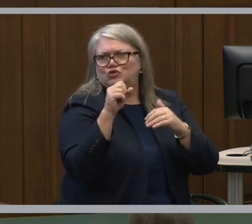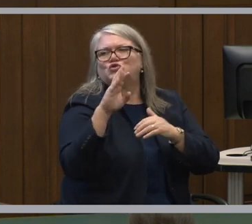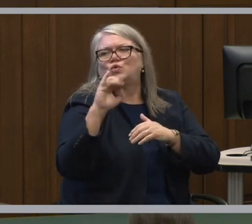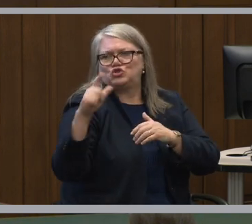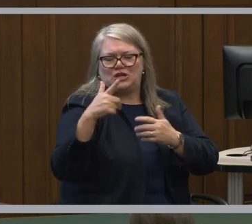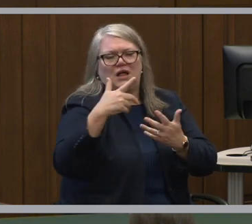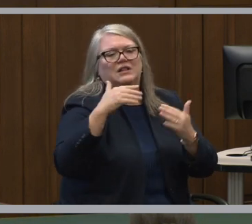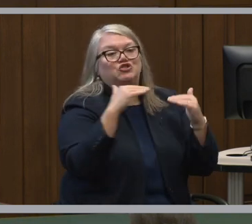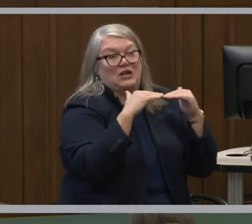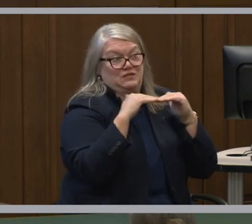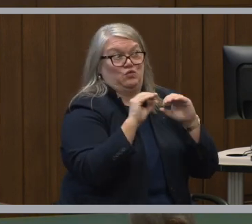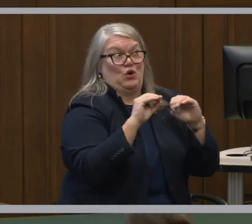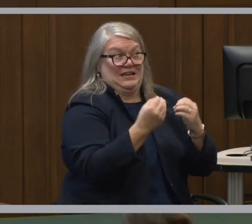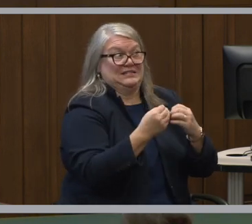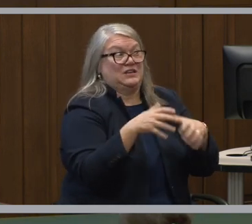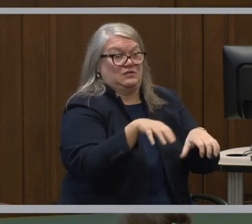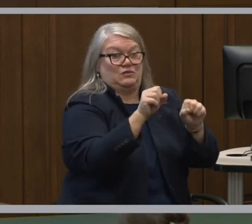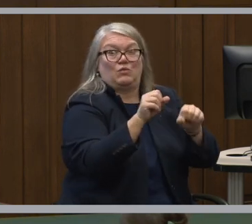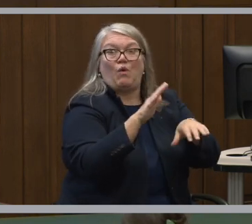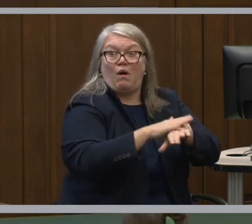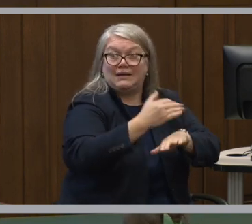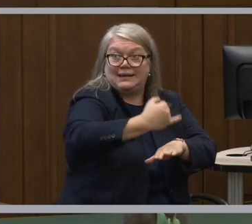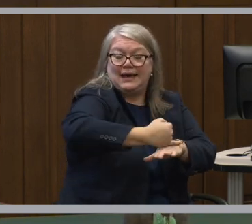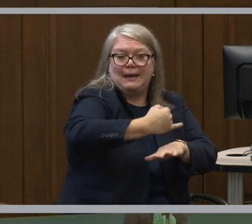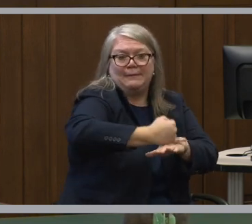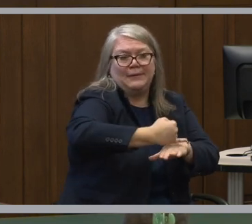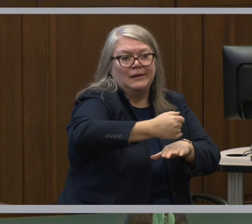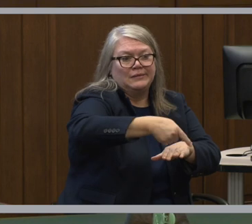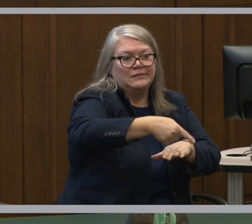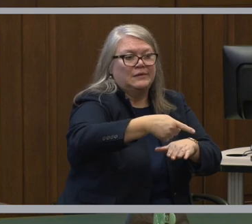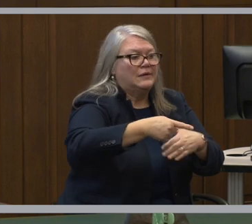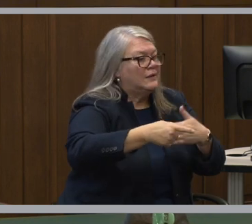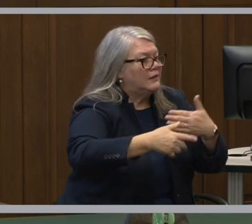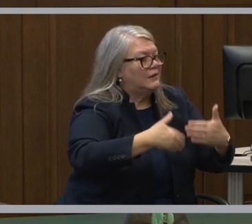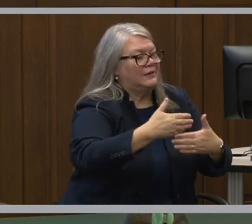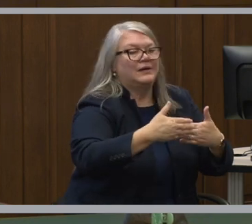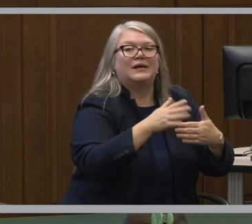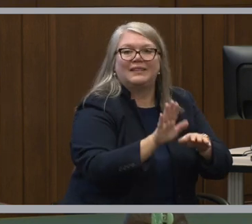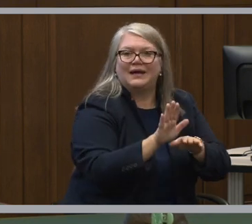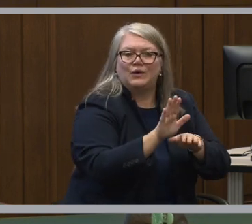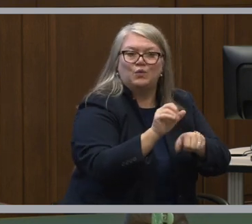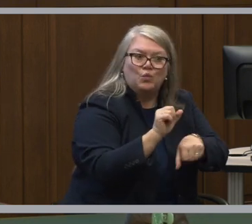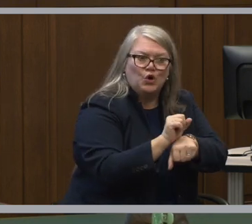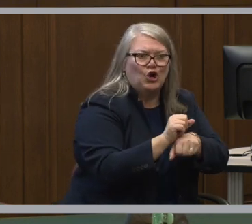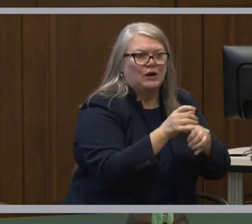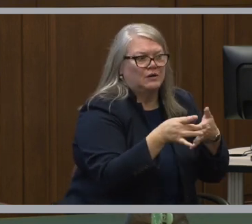organizations are doing, and these are a lot of their forays into